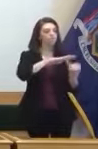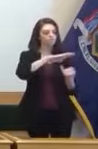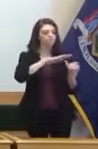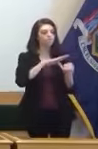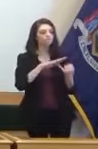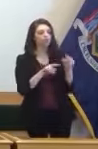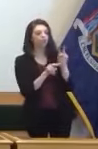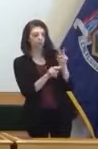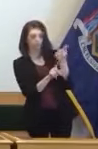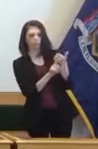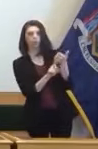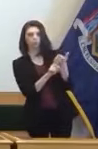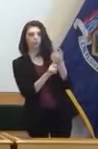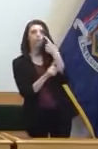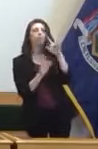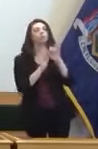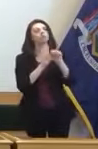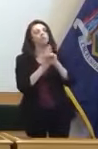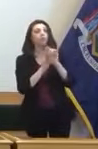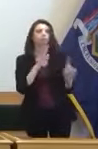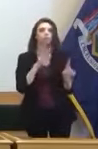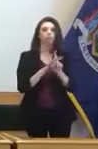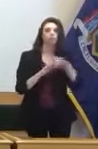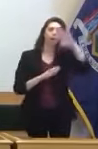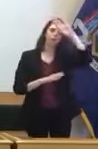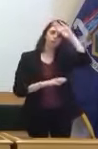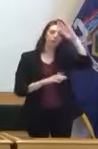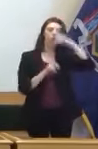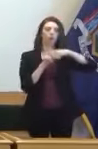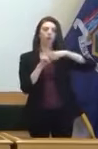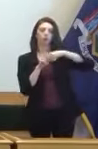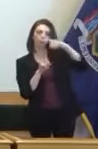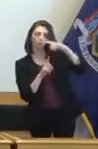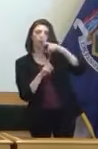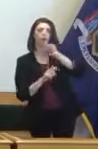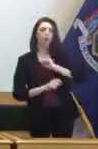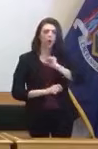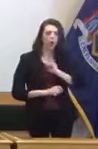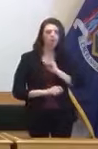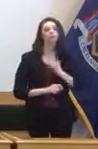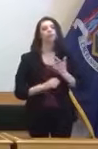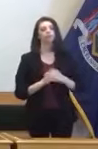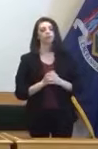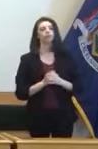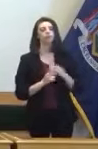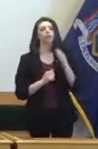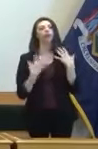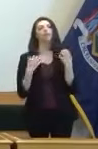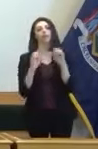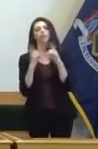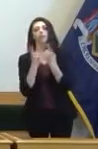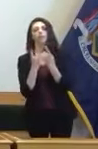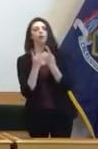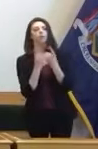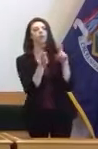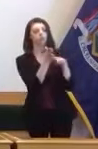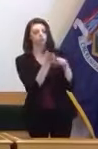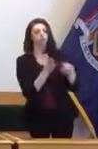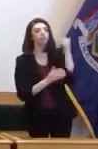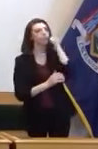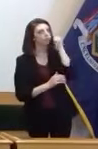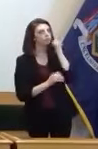themselves for signs and symptoms, fever, cough, and they're checked on daily by the health department to make sure there's